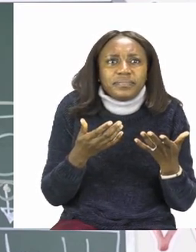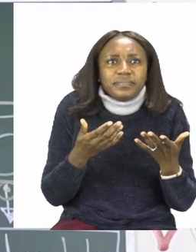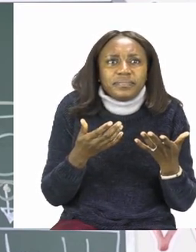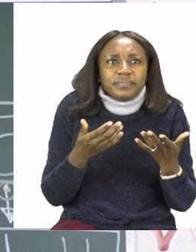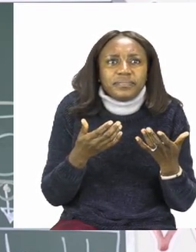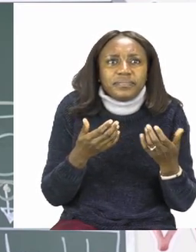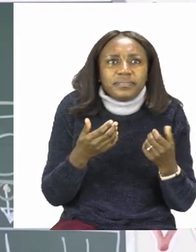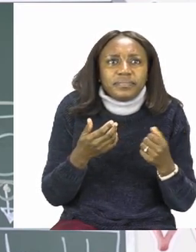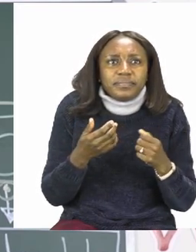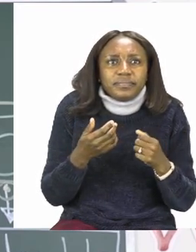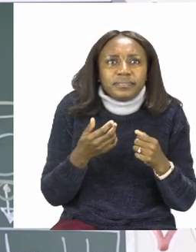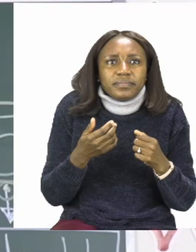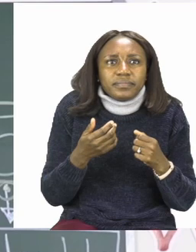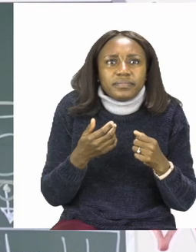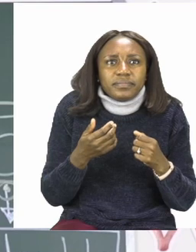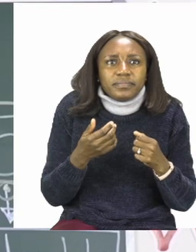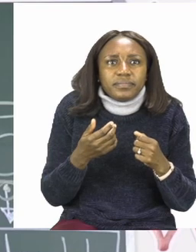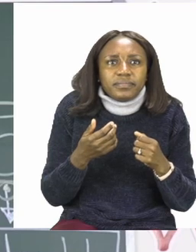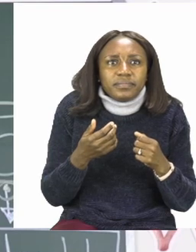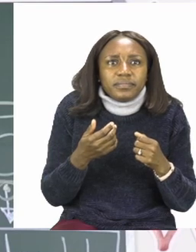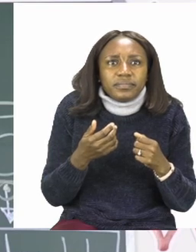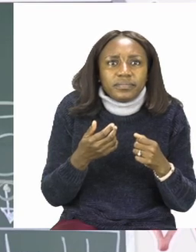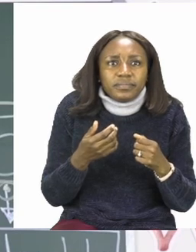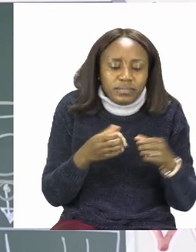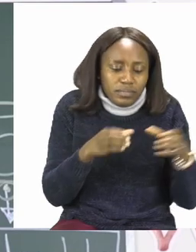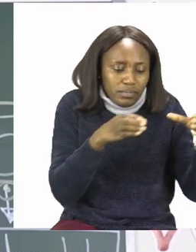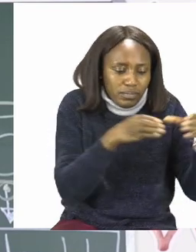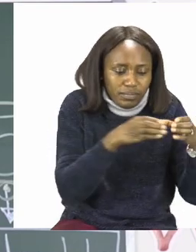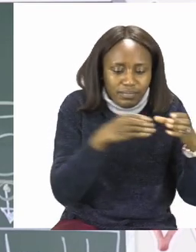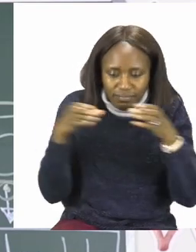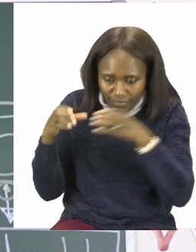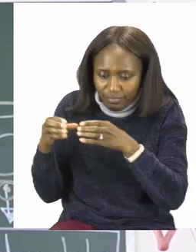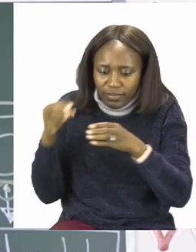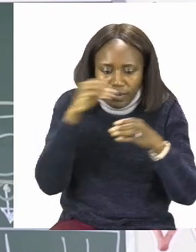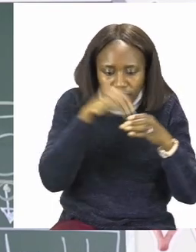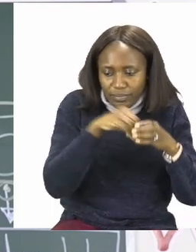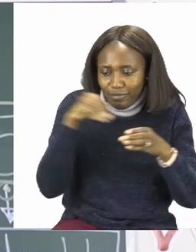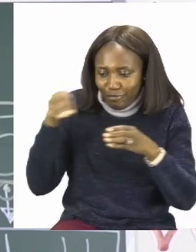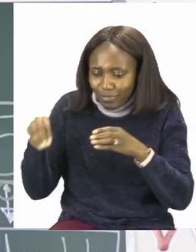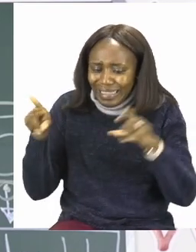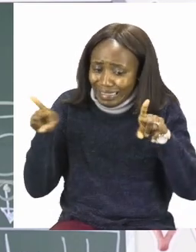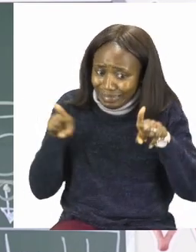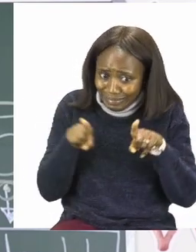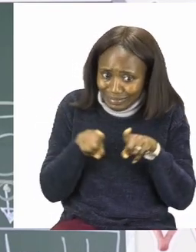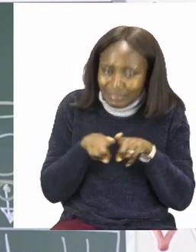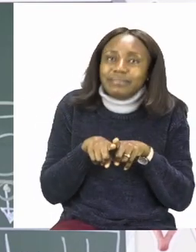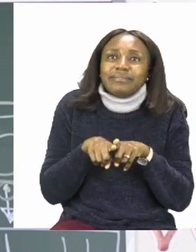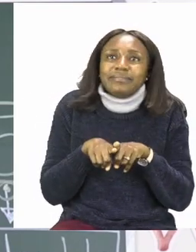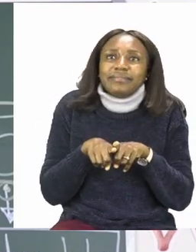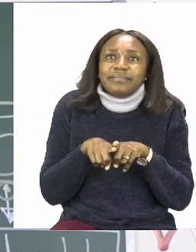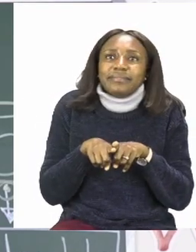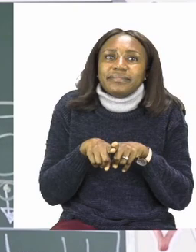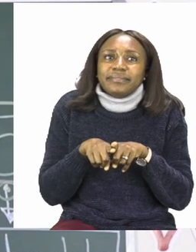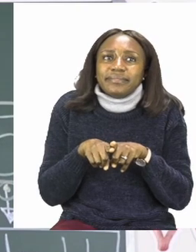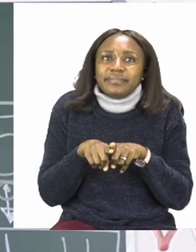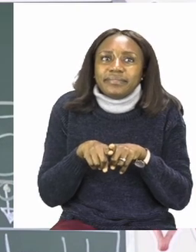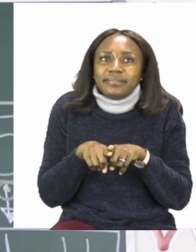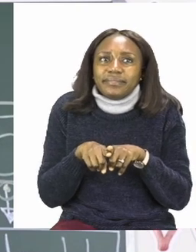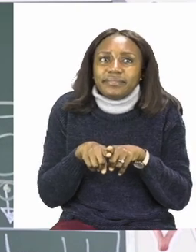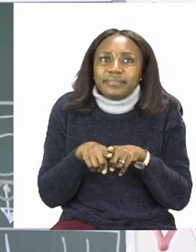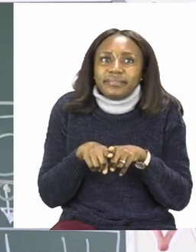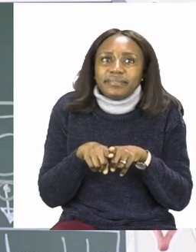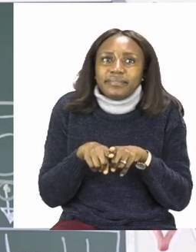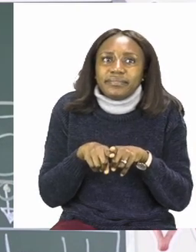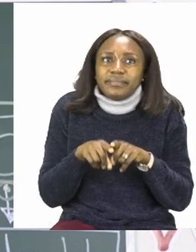we give 1 to one box here and another one to the other one so